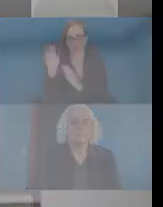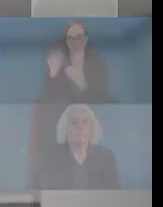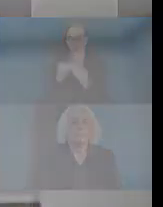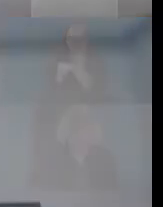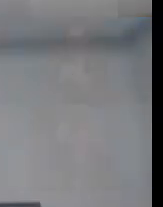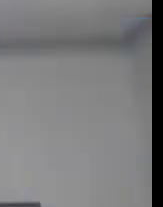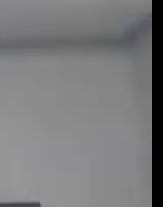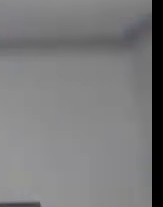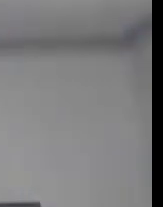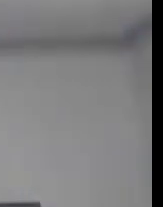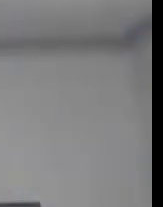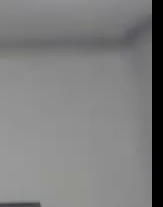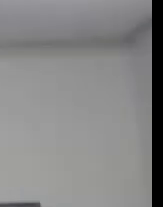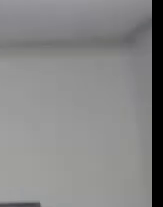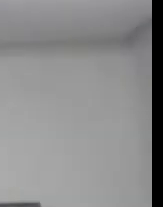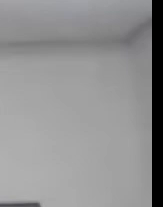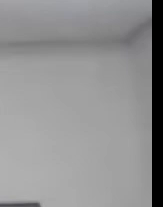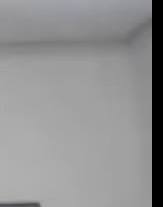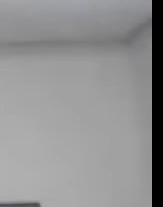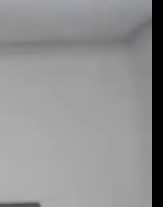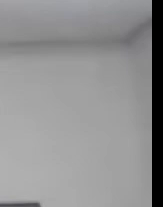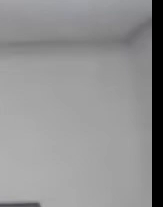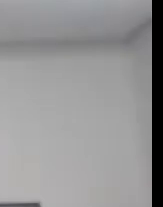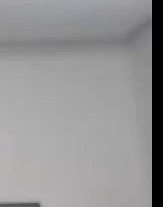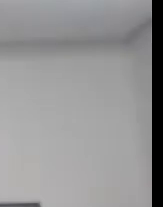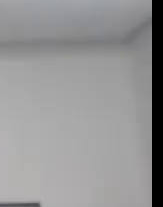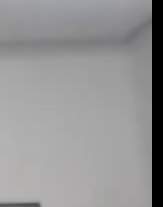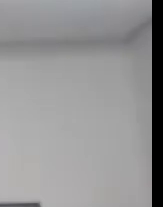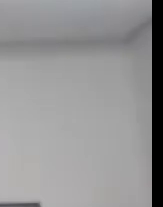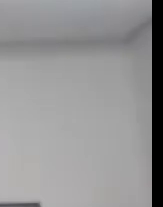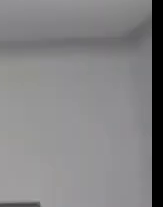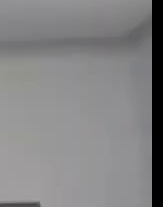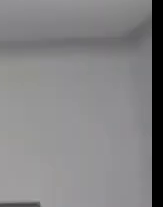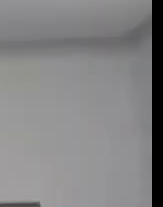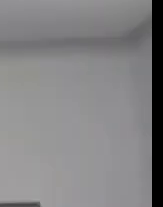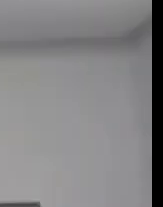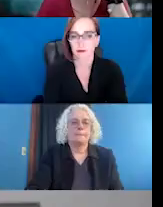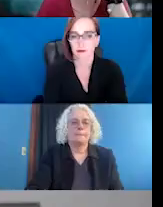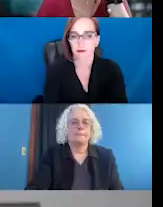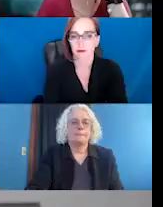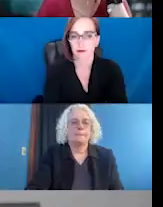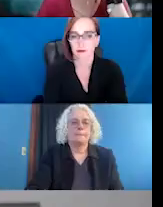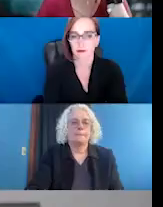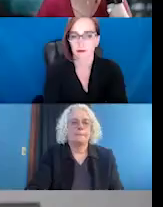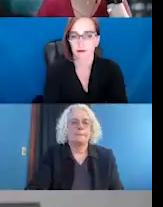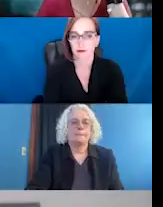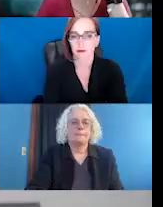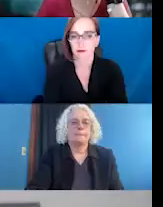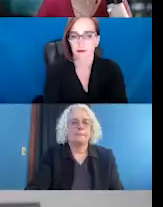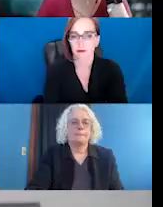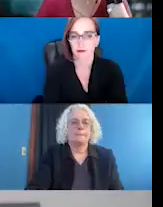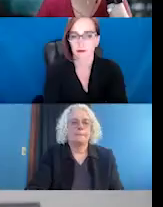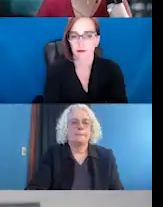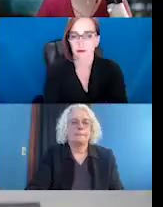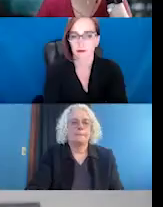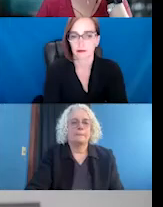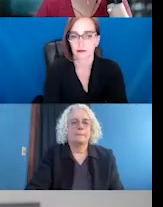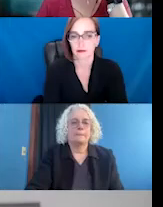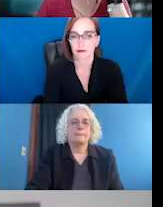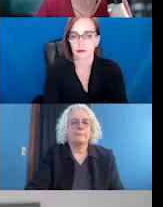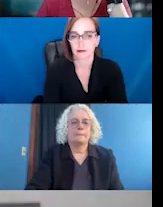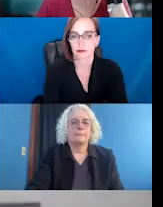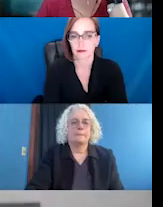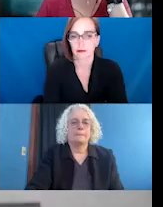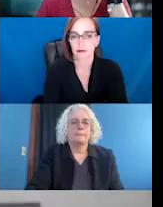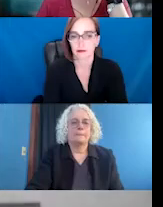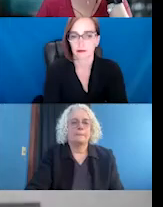do, you know, new like programming versus so, existing programming that we weren't going to is do a working long and can be report out scaled here, up. but I think we I heard would